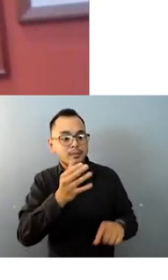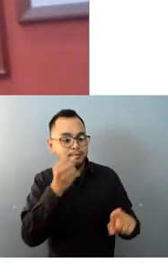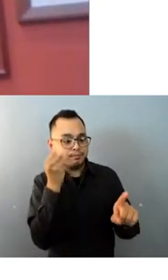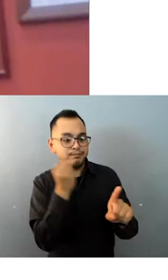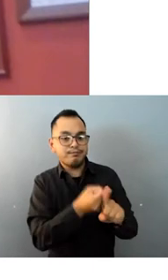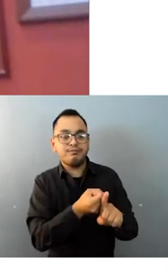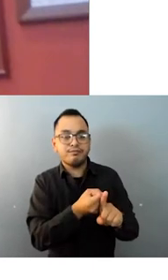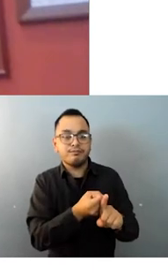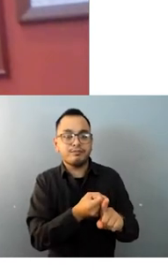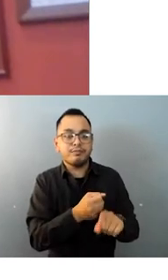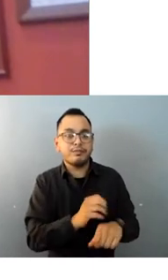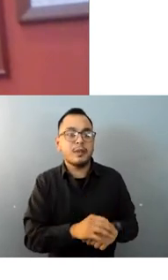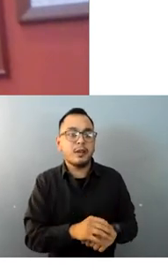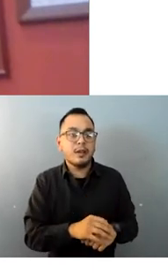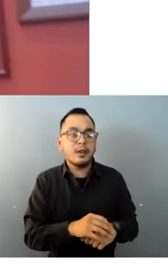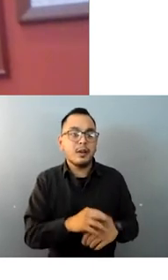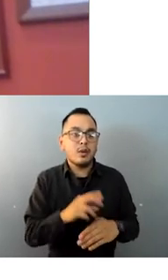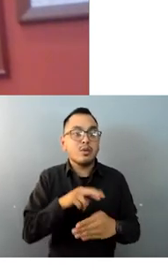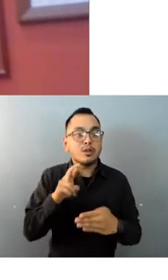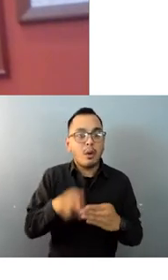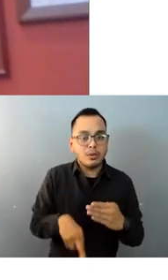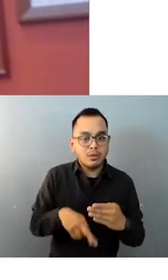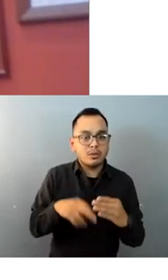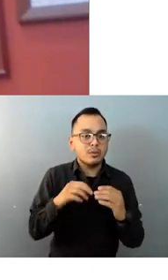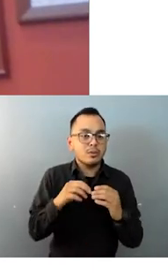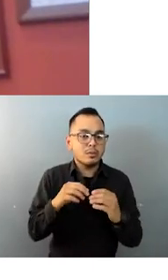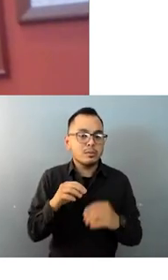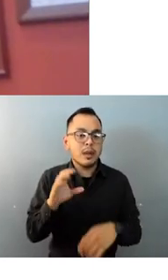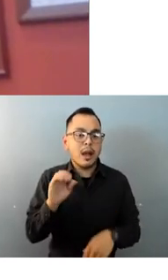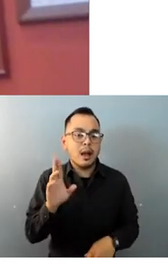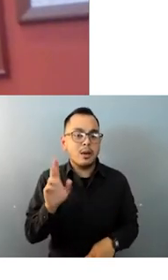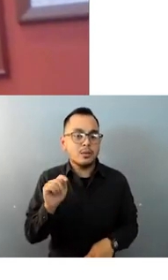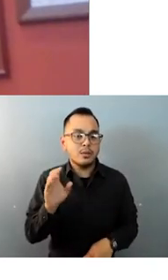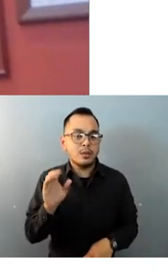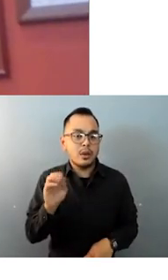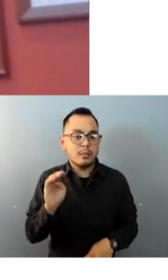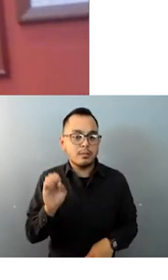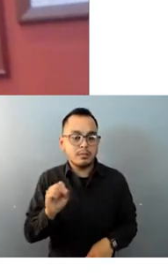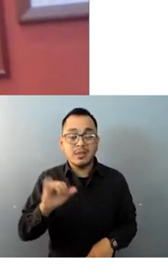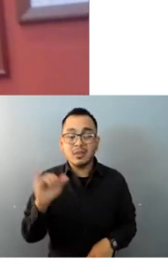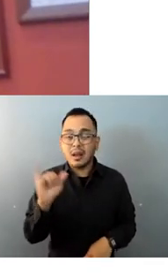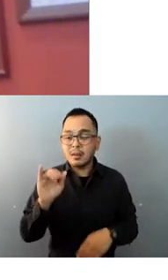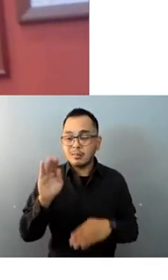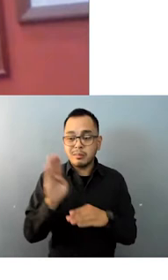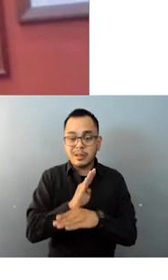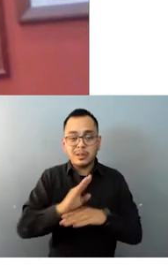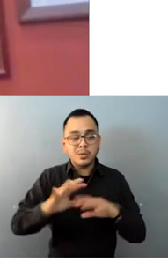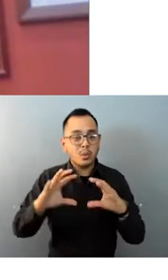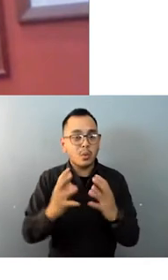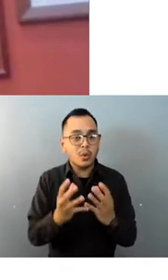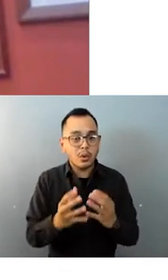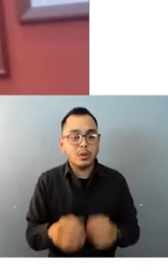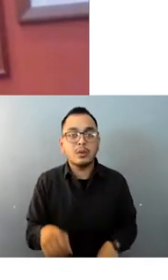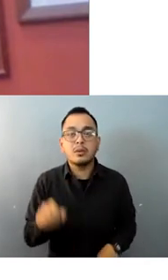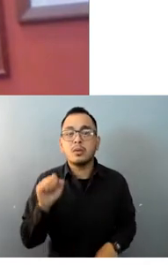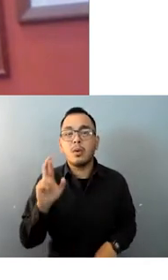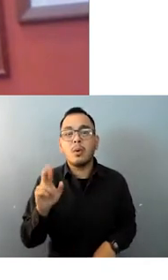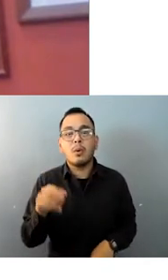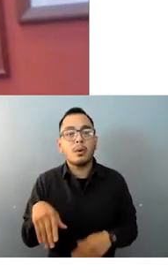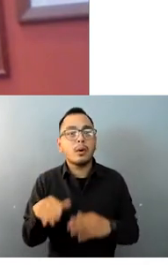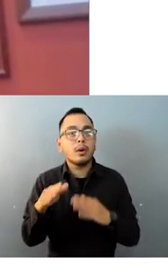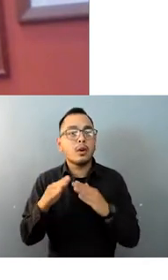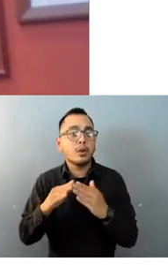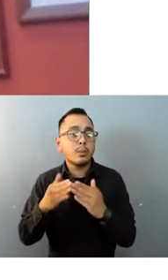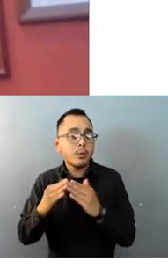it's going to have an impact on outcomes. So whether we're talking the business world, whether we're talking